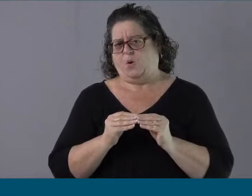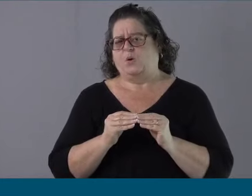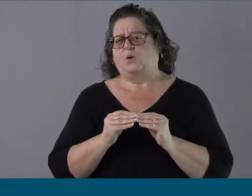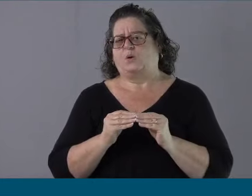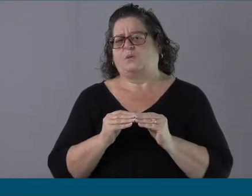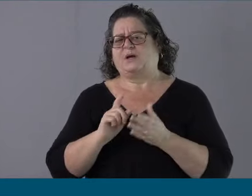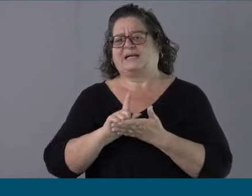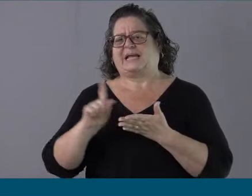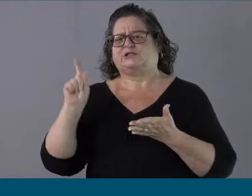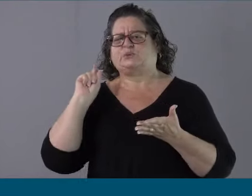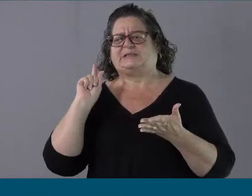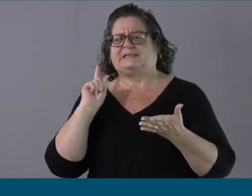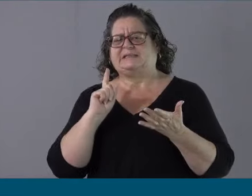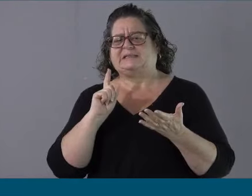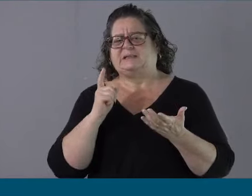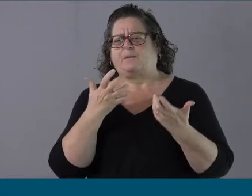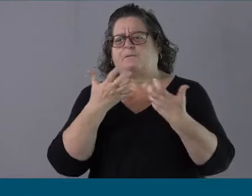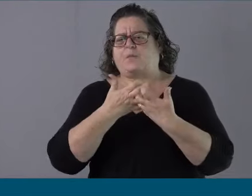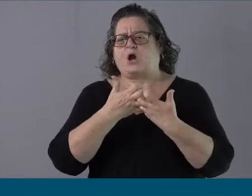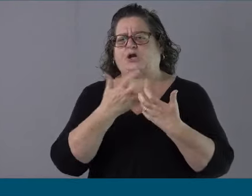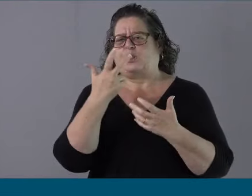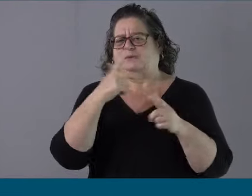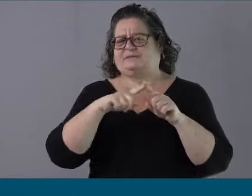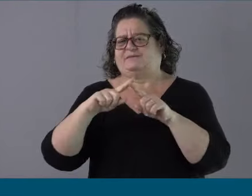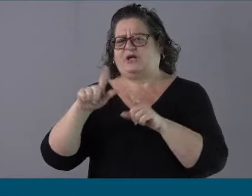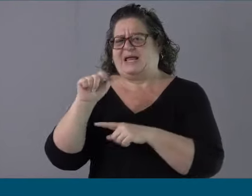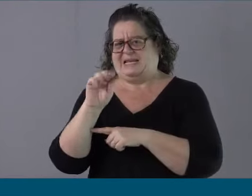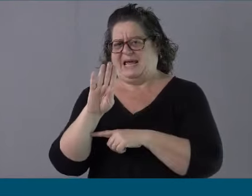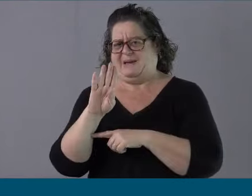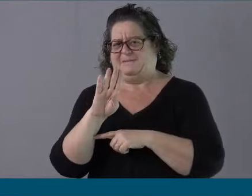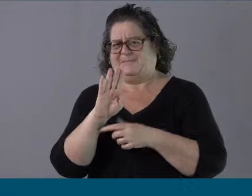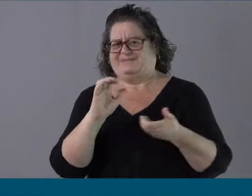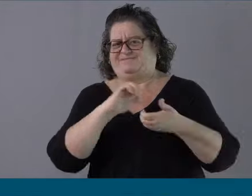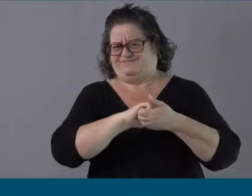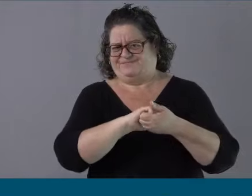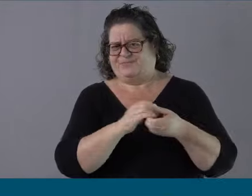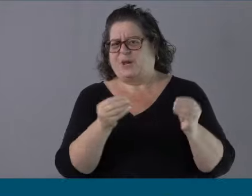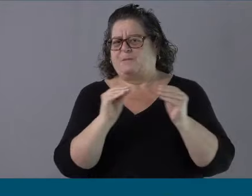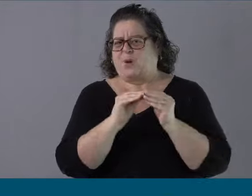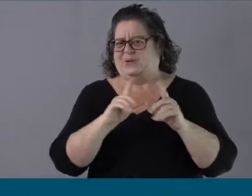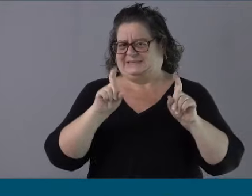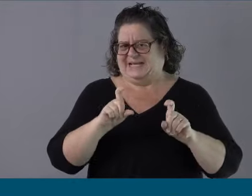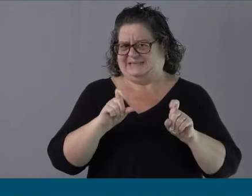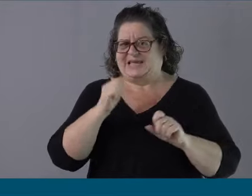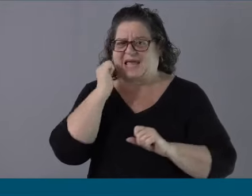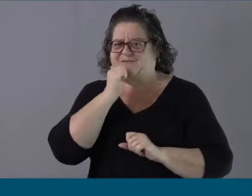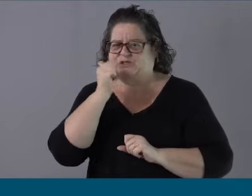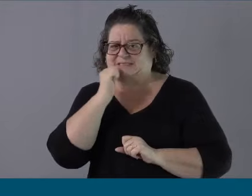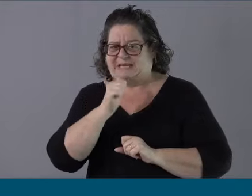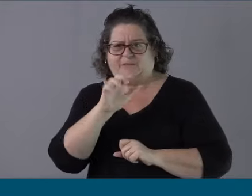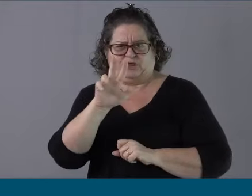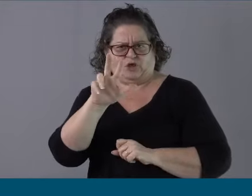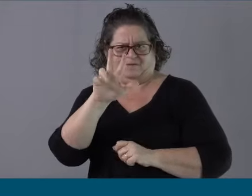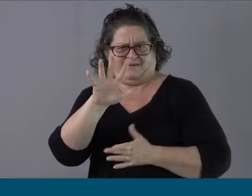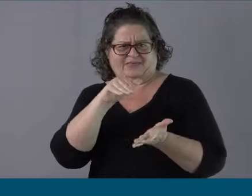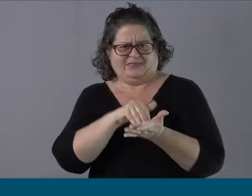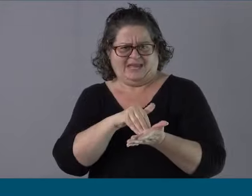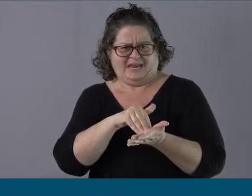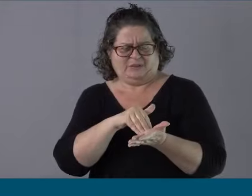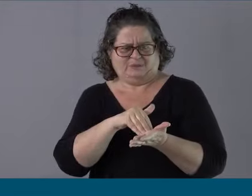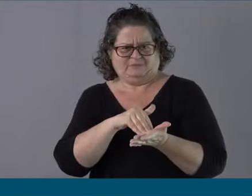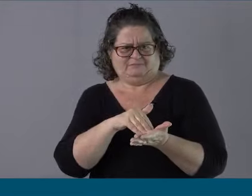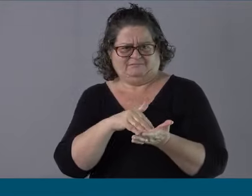is a project that will have us doing 35,000 tests a day by the end of July. I showed you